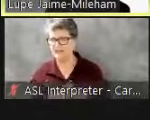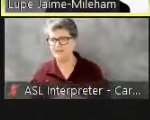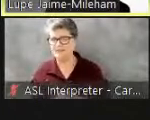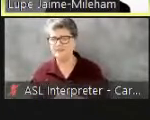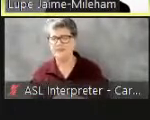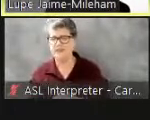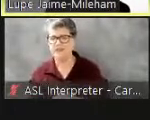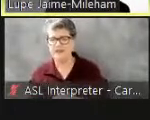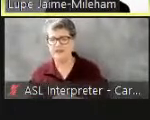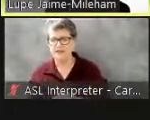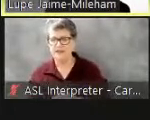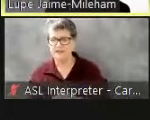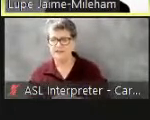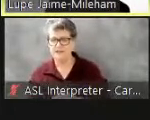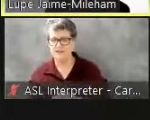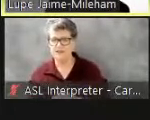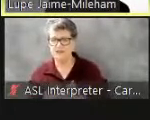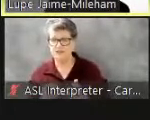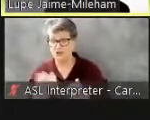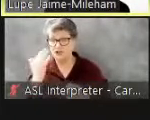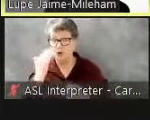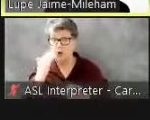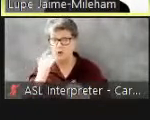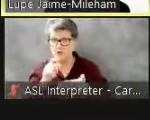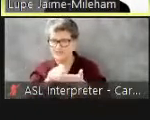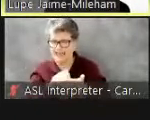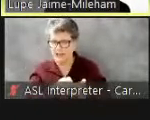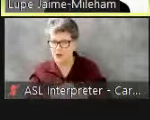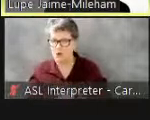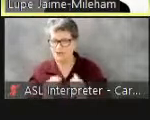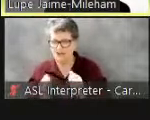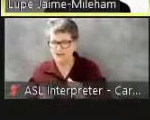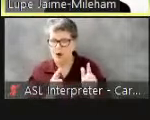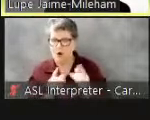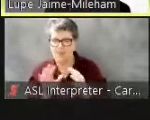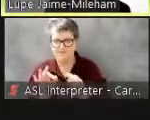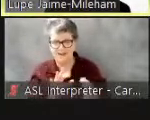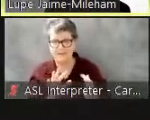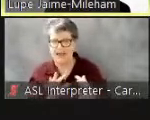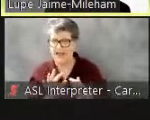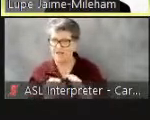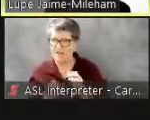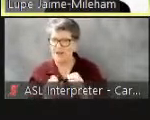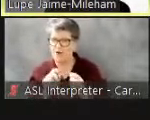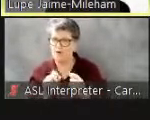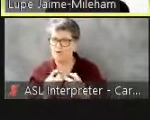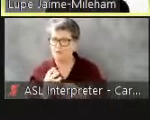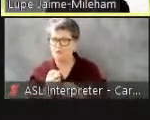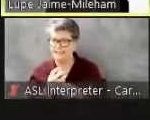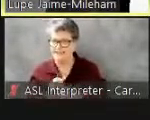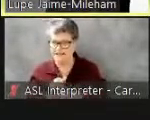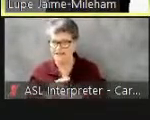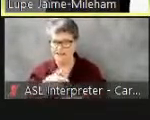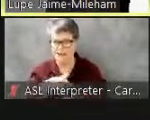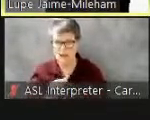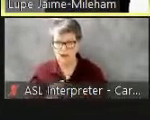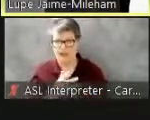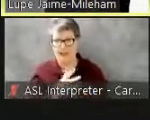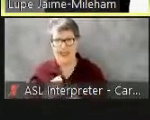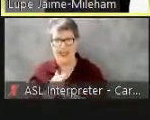that are open. And please know that we're taking note of all the feedback that is being voiced in also the segment